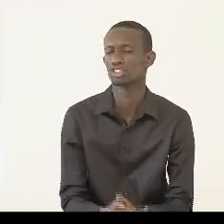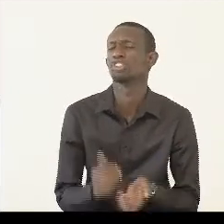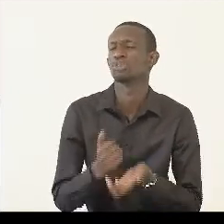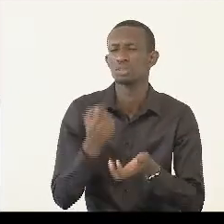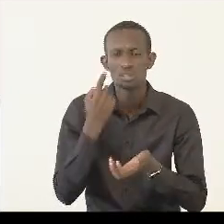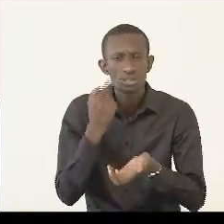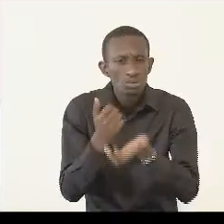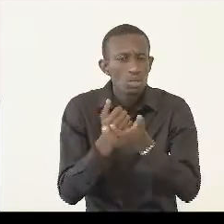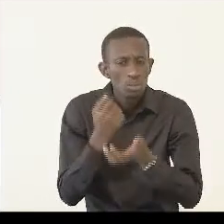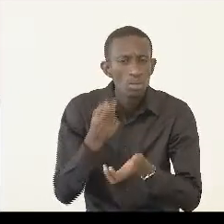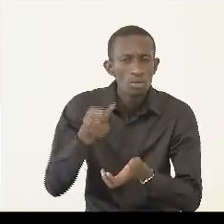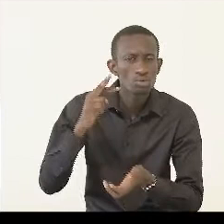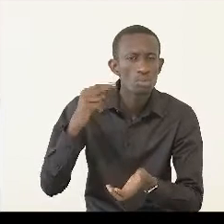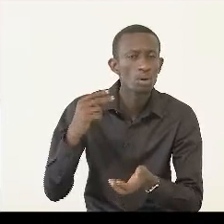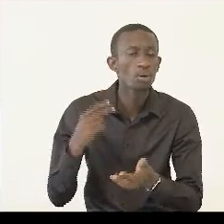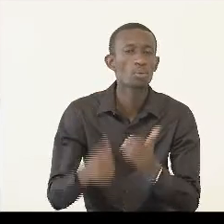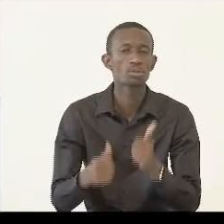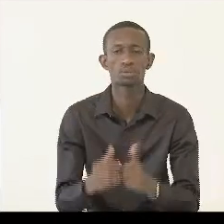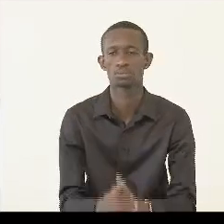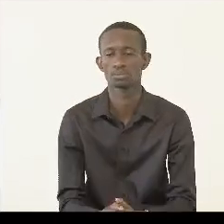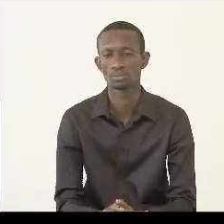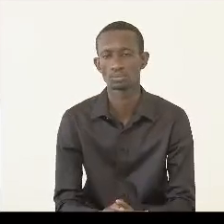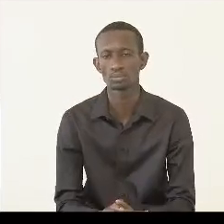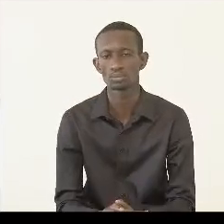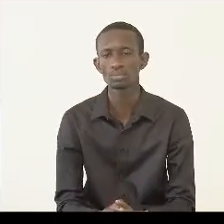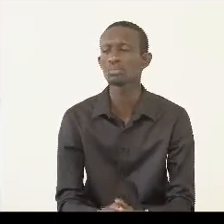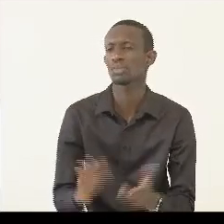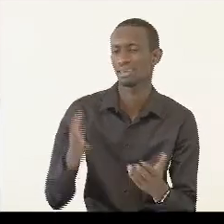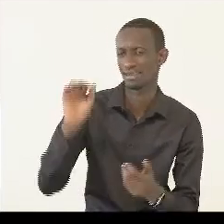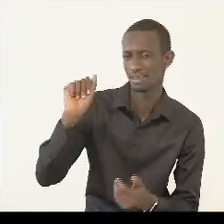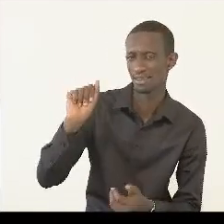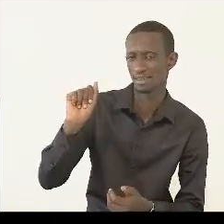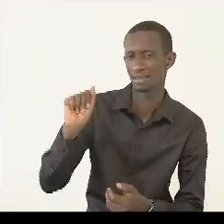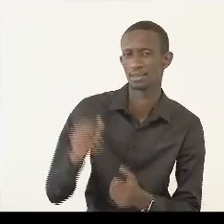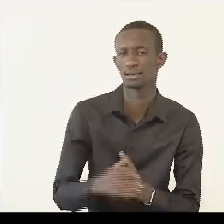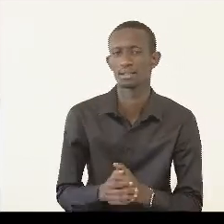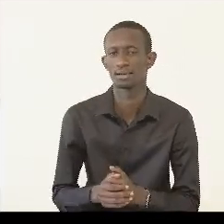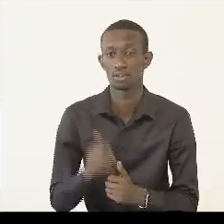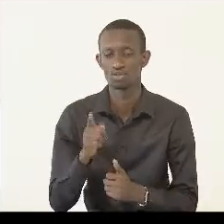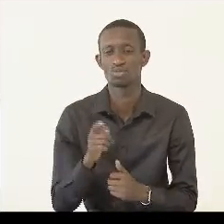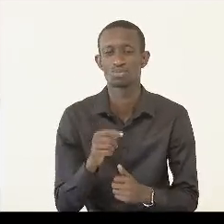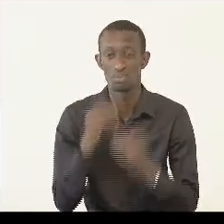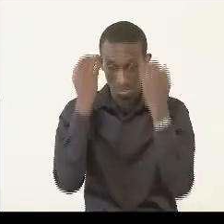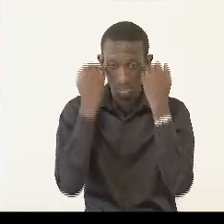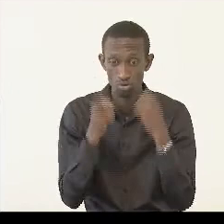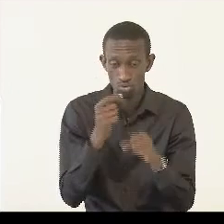answer into this. Could it most likely look like A? It's your judgment.